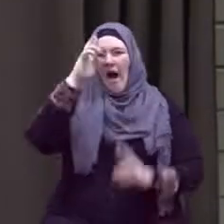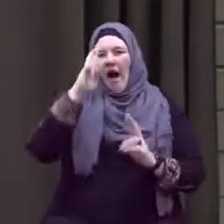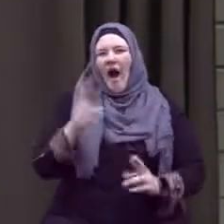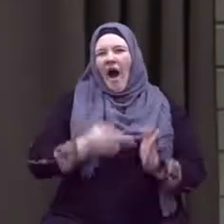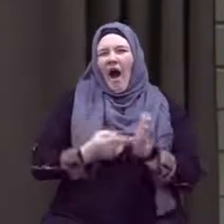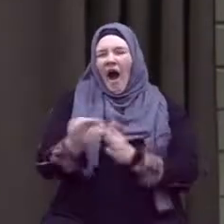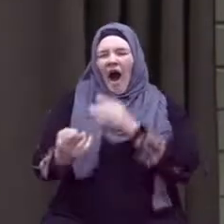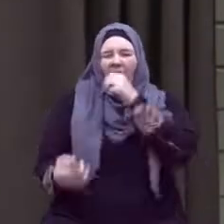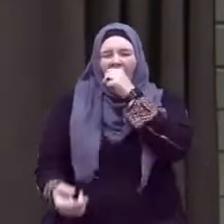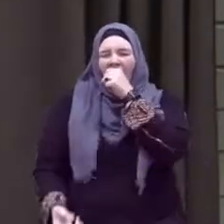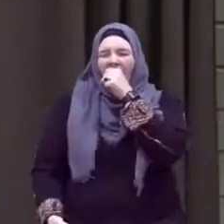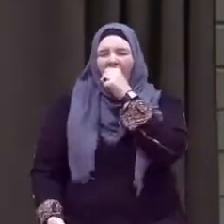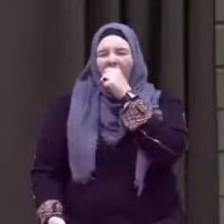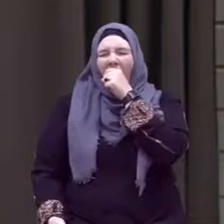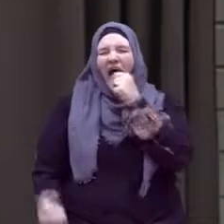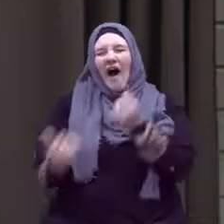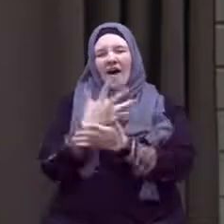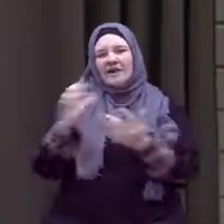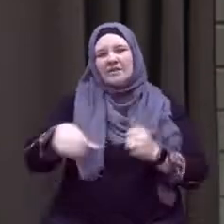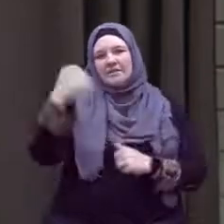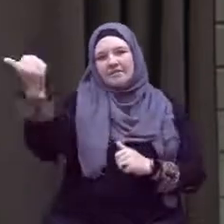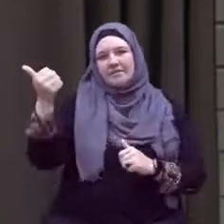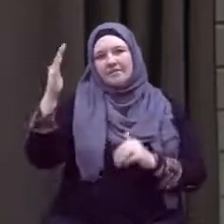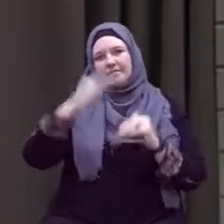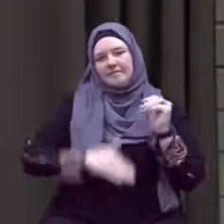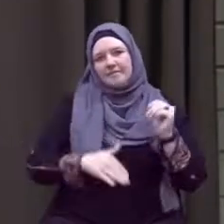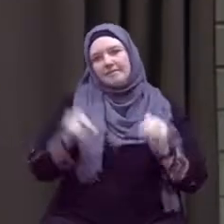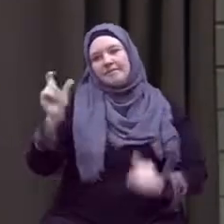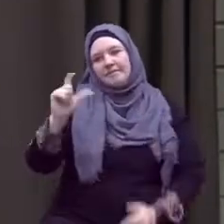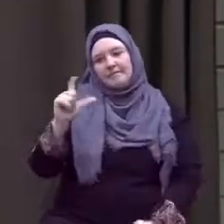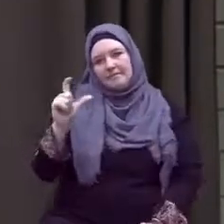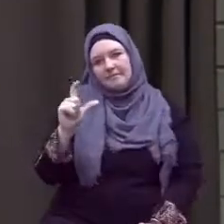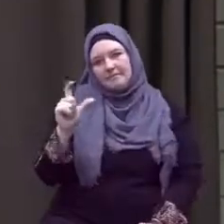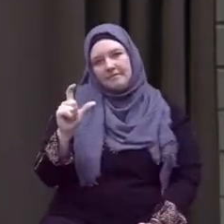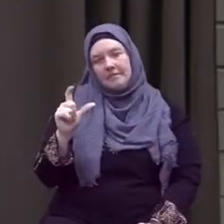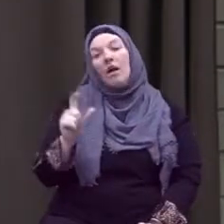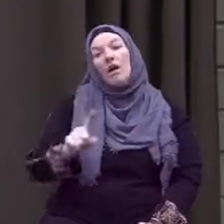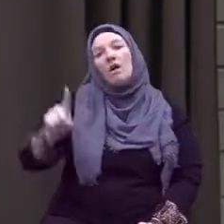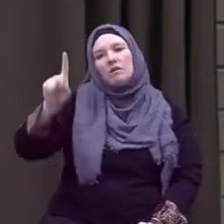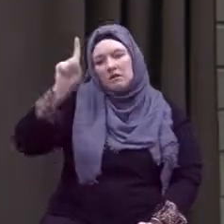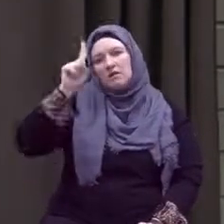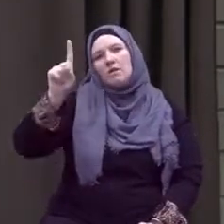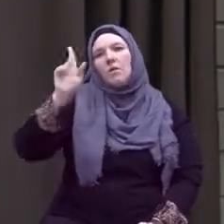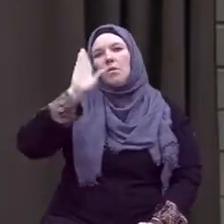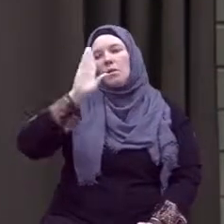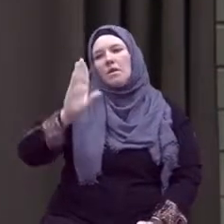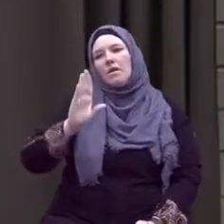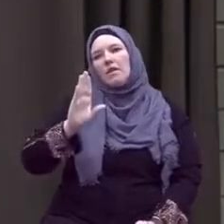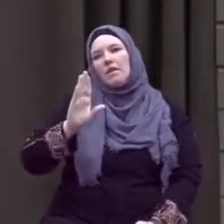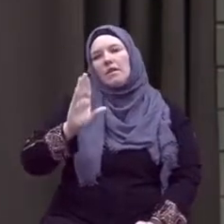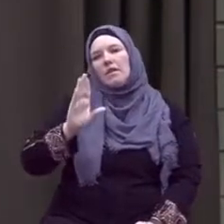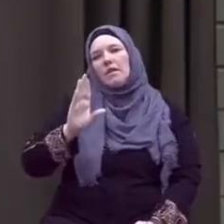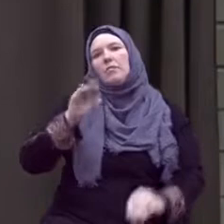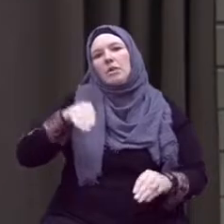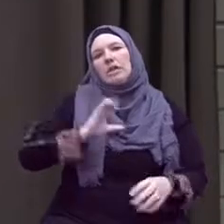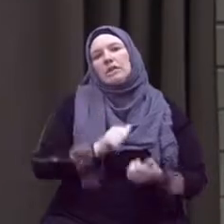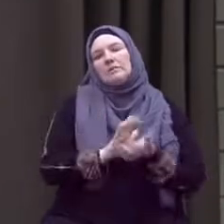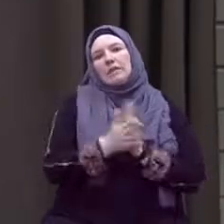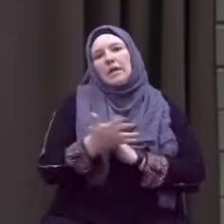honor in anything else other than Al-Islam, Allah will put us to